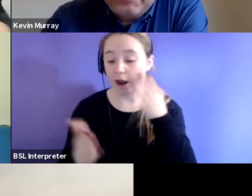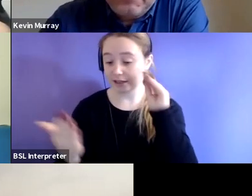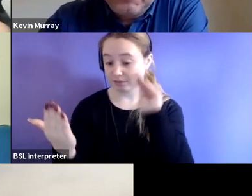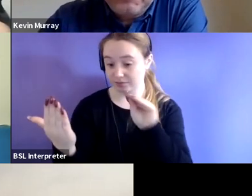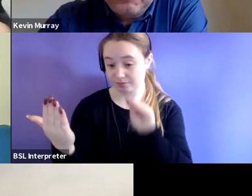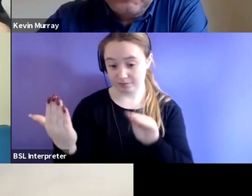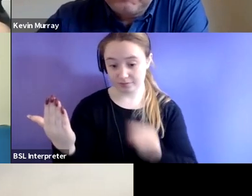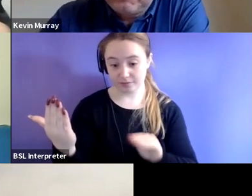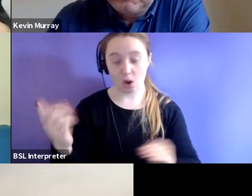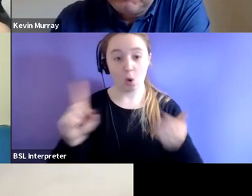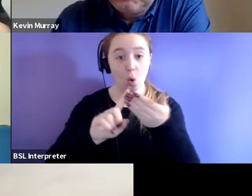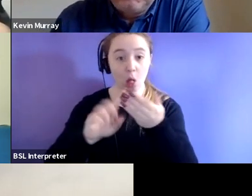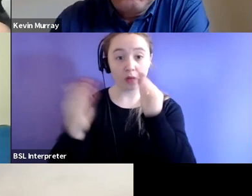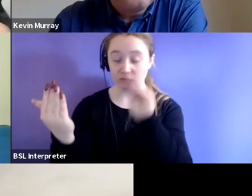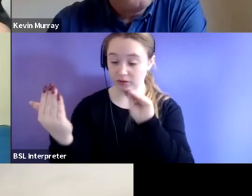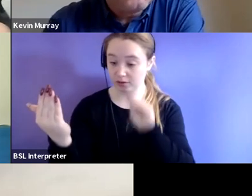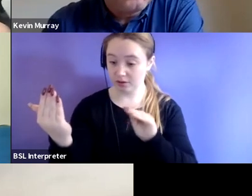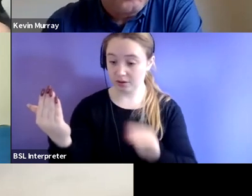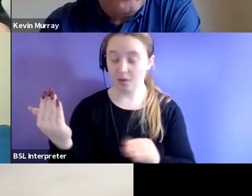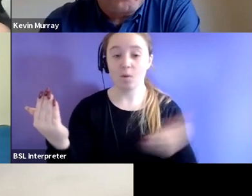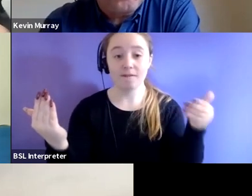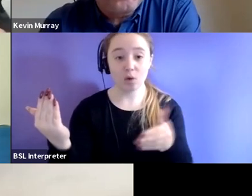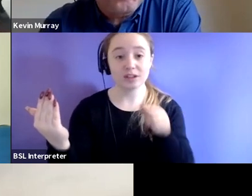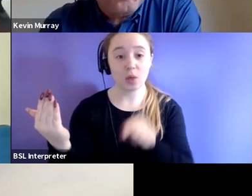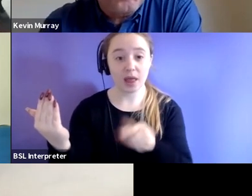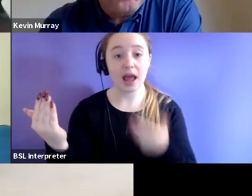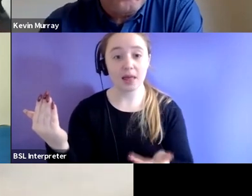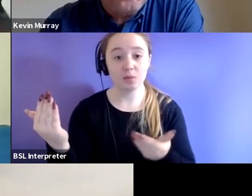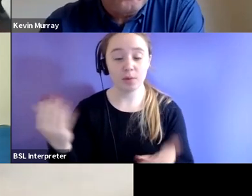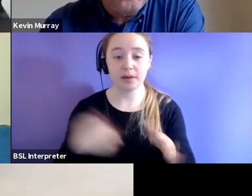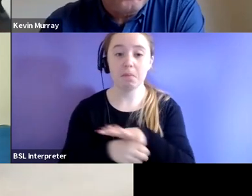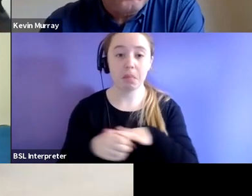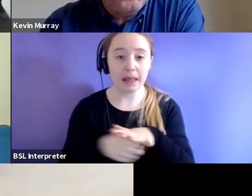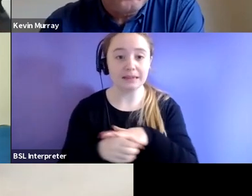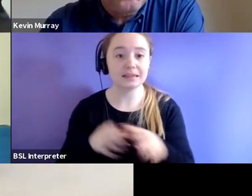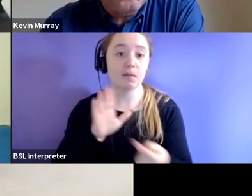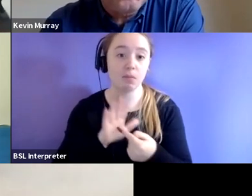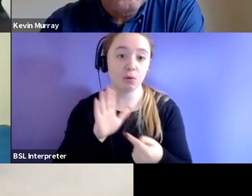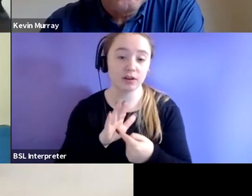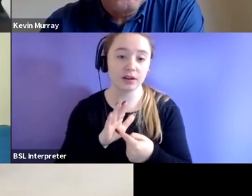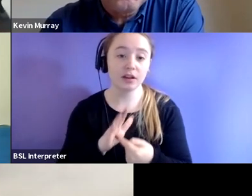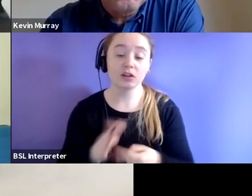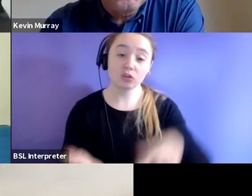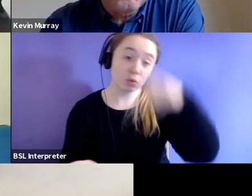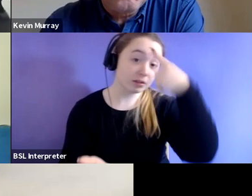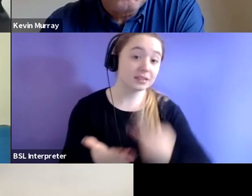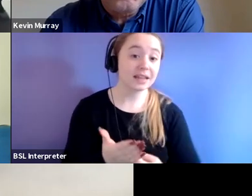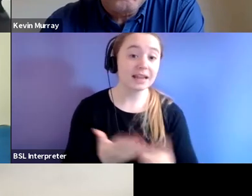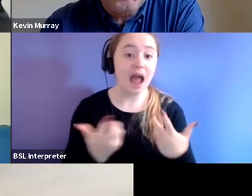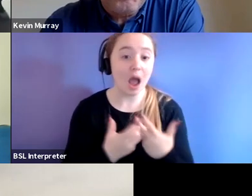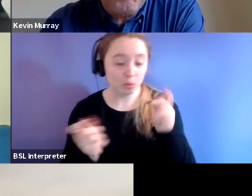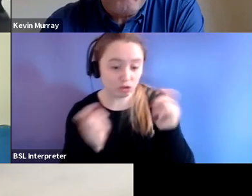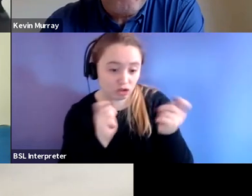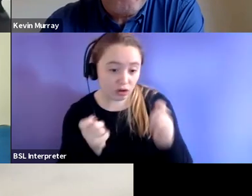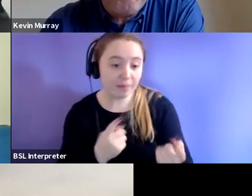think that's kind of what we're focusing on, why place is really important, because you can make decisions about how we shape things around